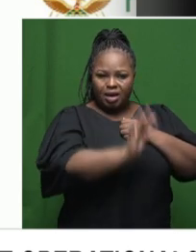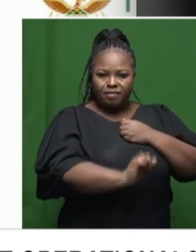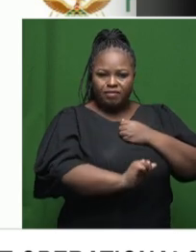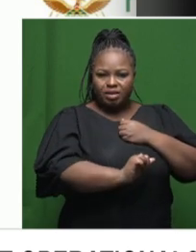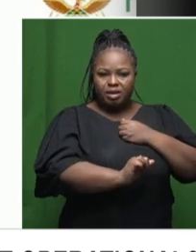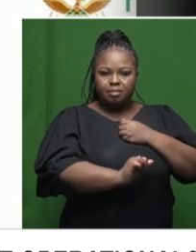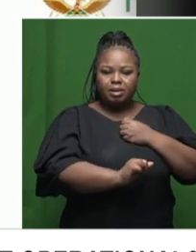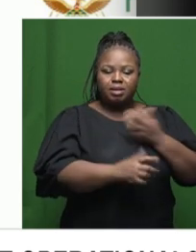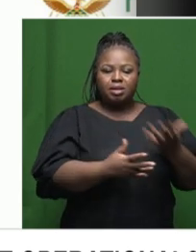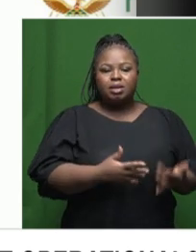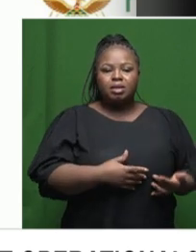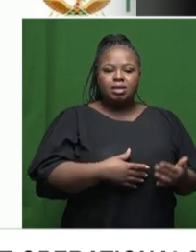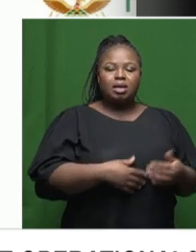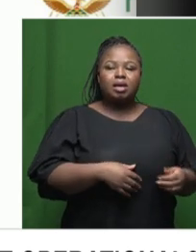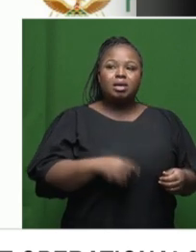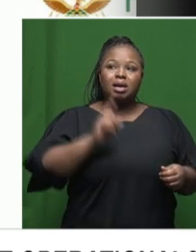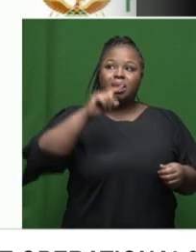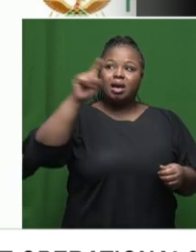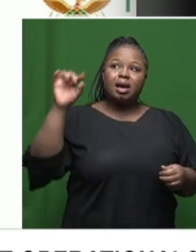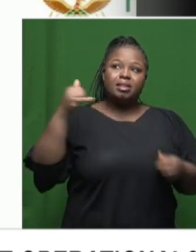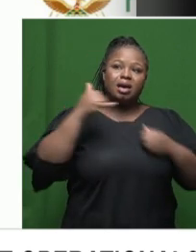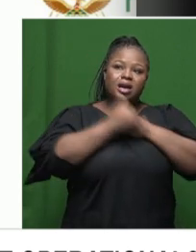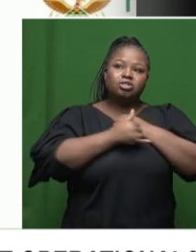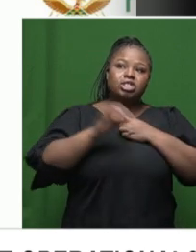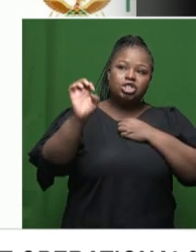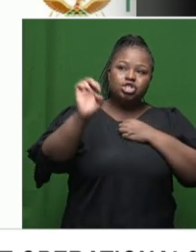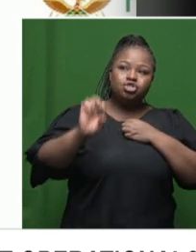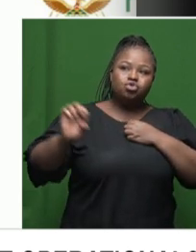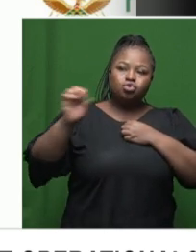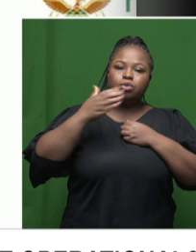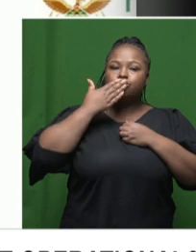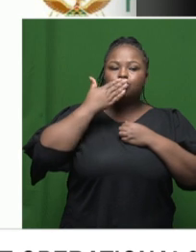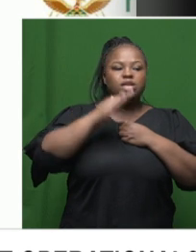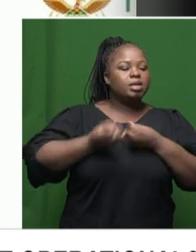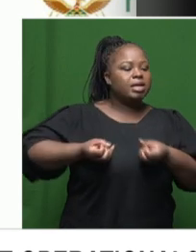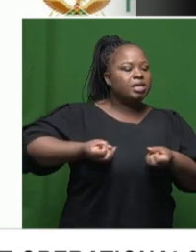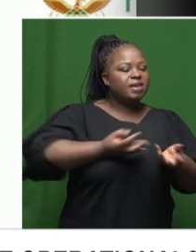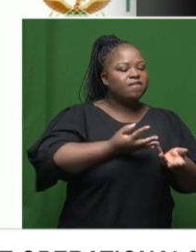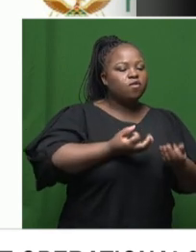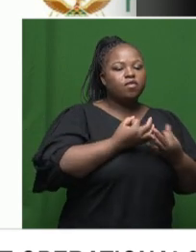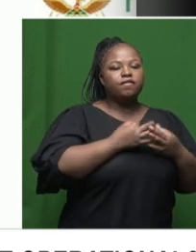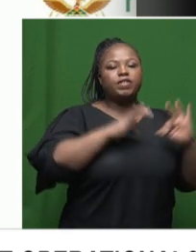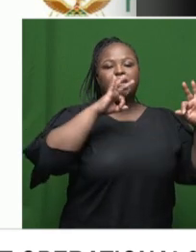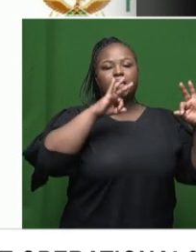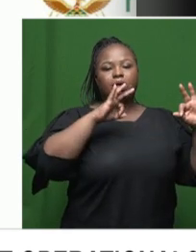relying on the donations from other countries, from Europe and other parts of the world. So that's why they were